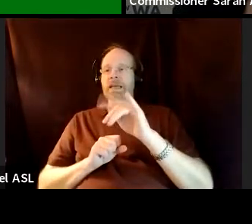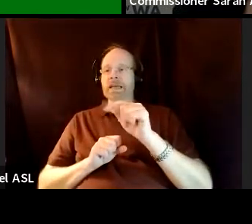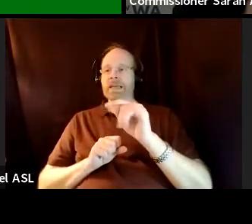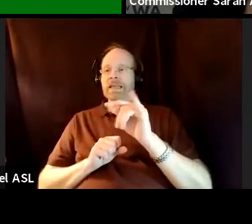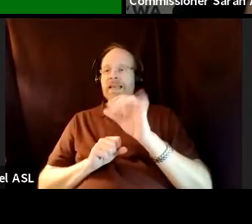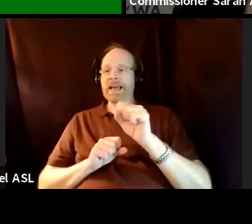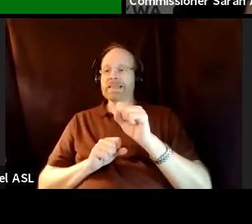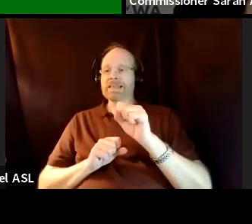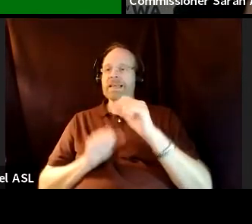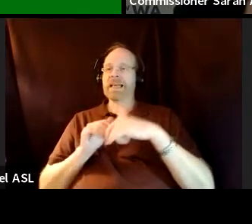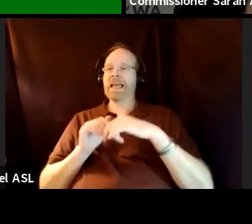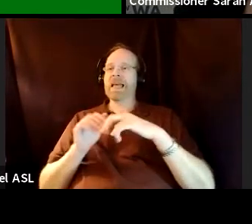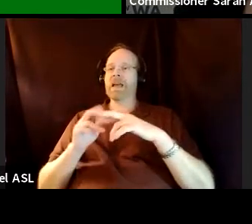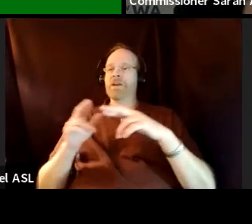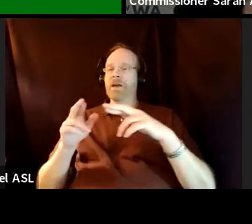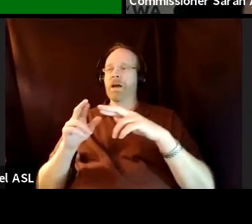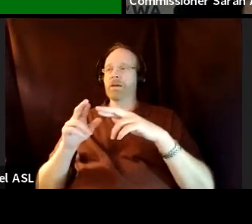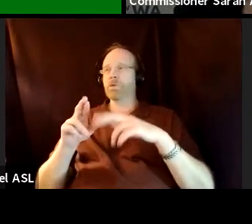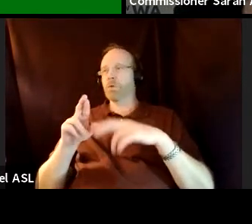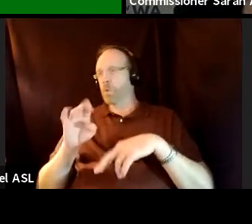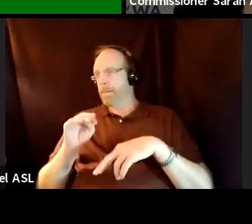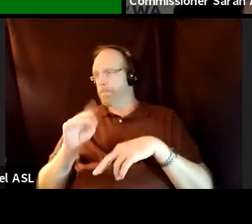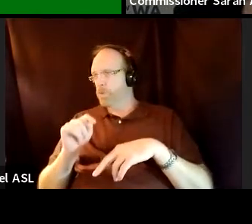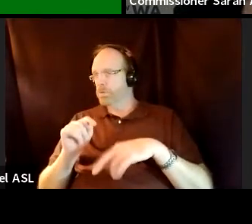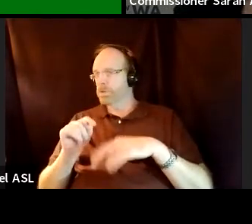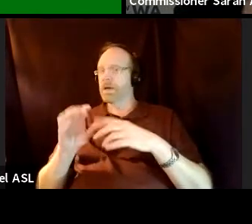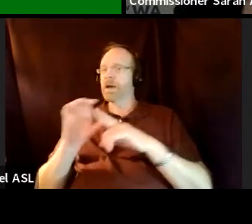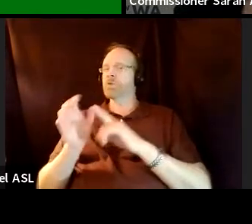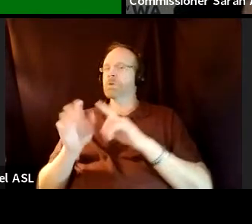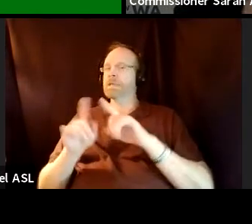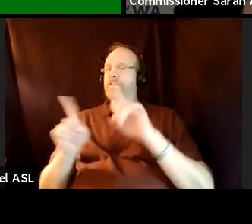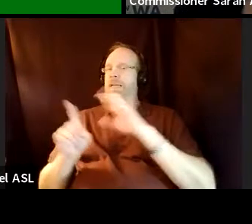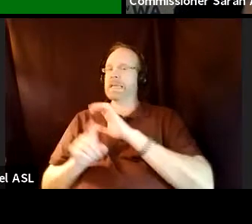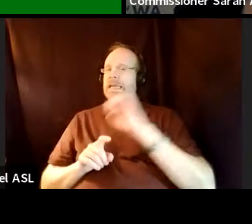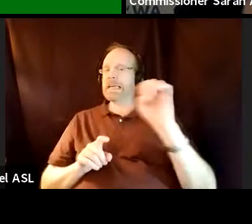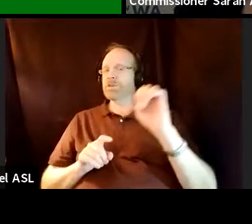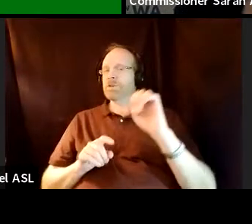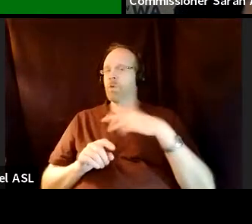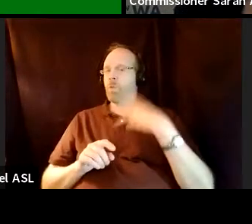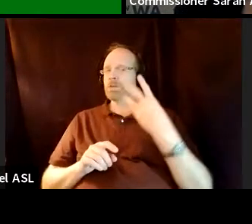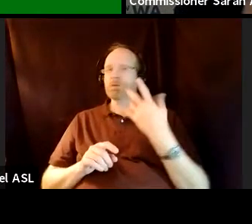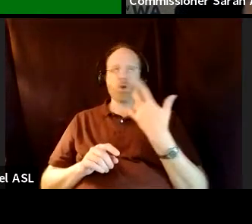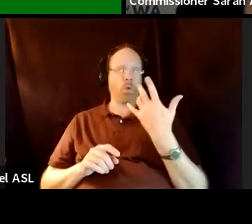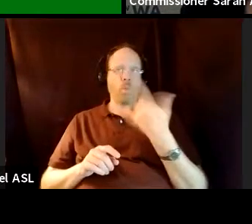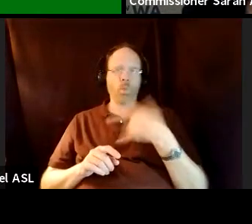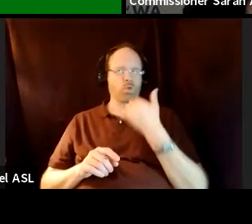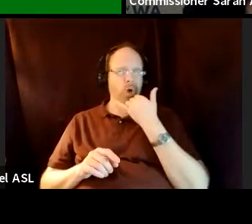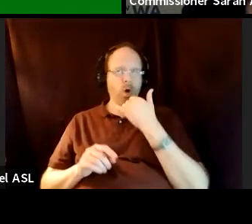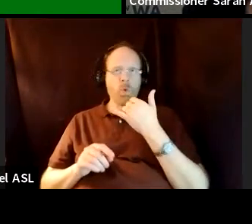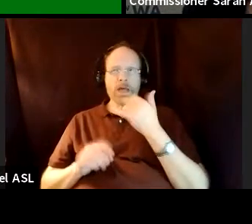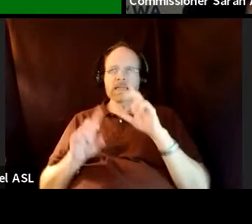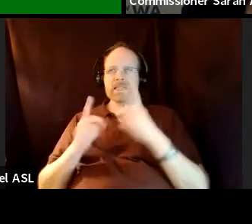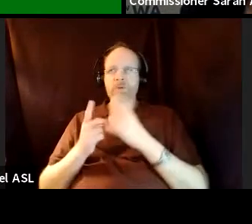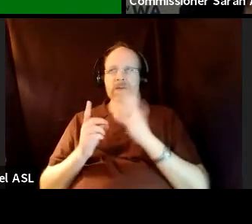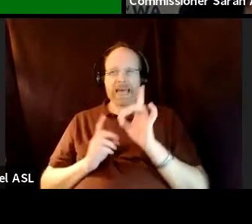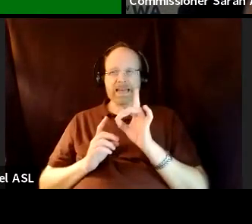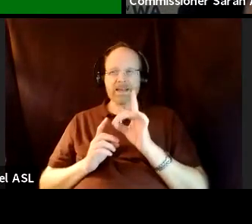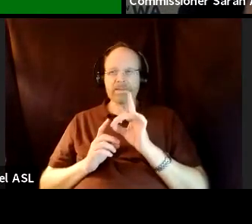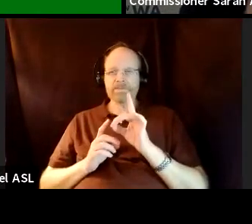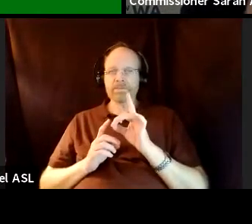remote and culturally different eastern Washington. So what's wrong with the present District 8 besides its tortured